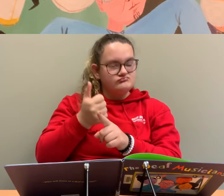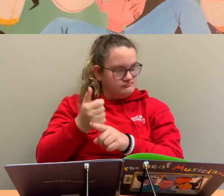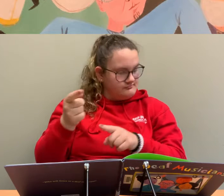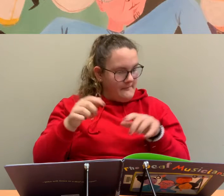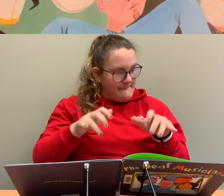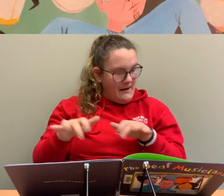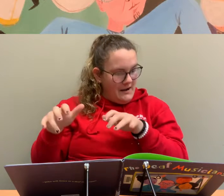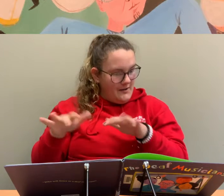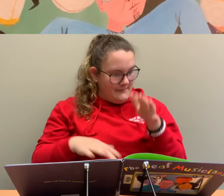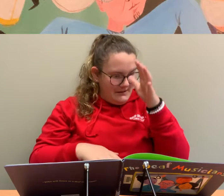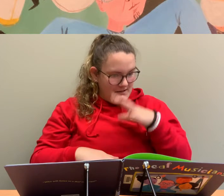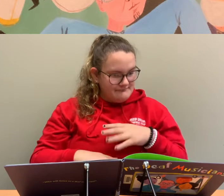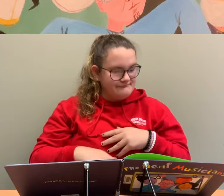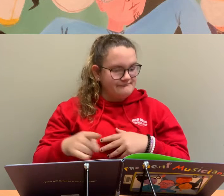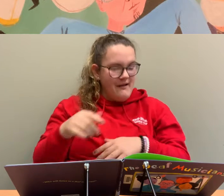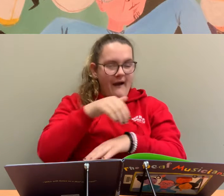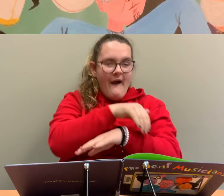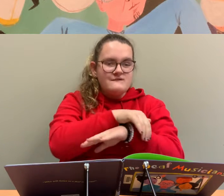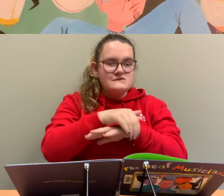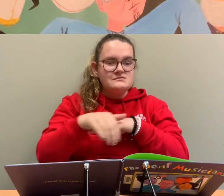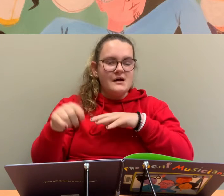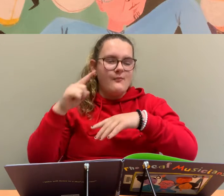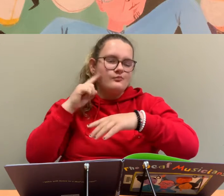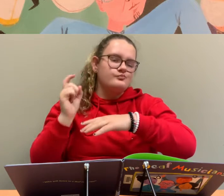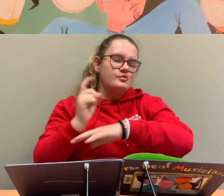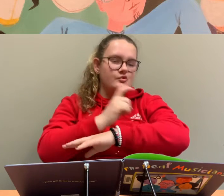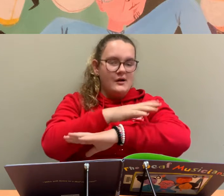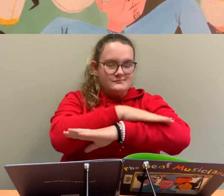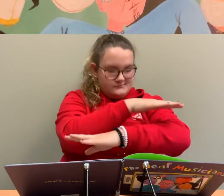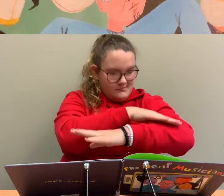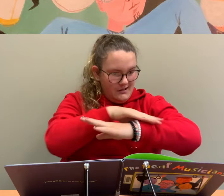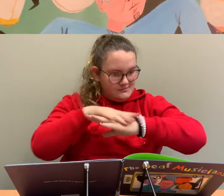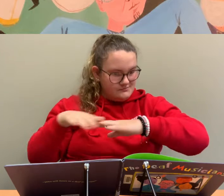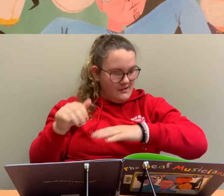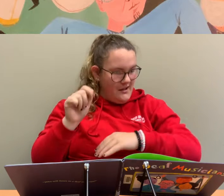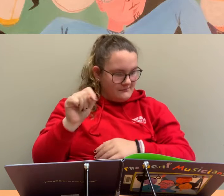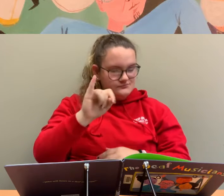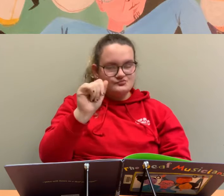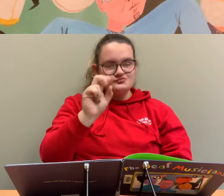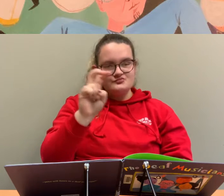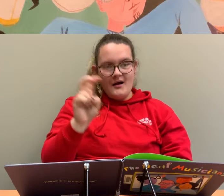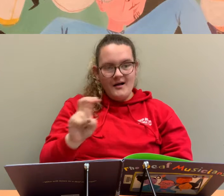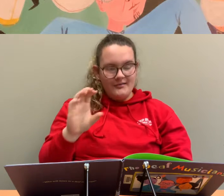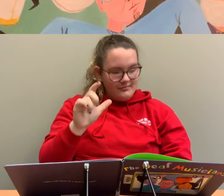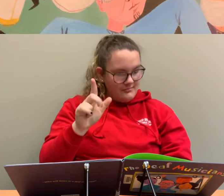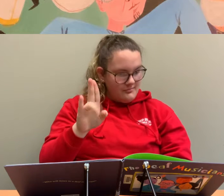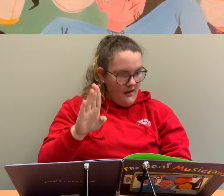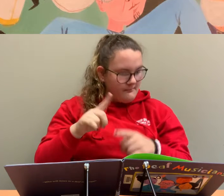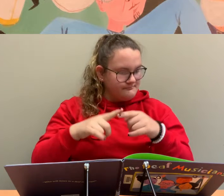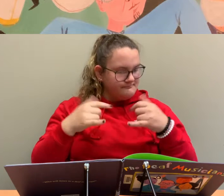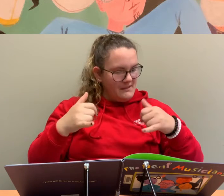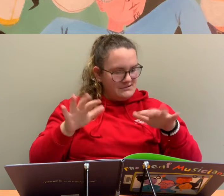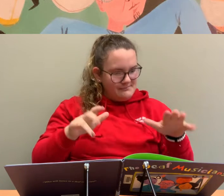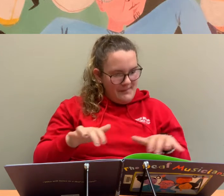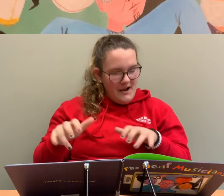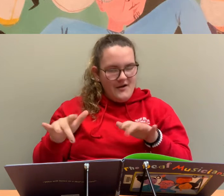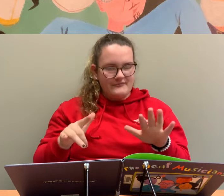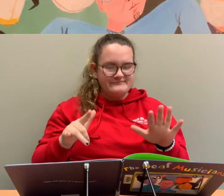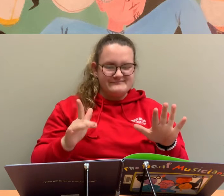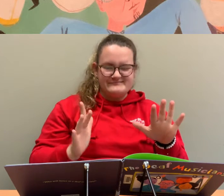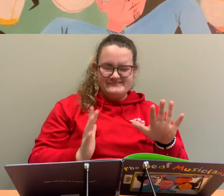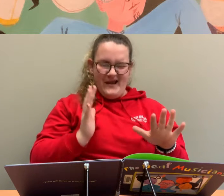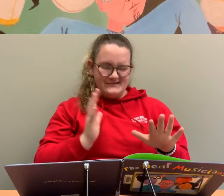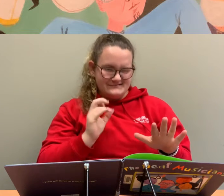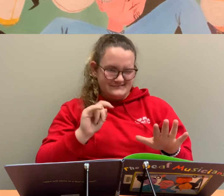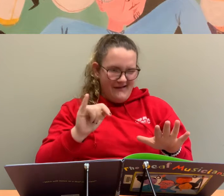There was a man named Lee, and he was the piano man. Every night he would sit down and play the piano